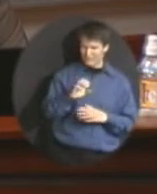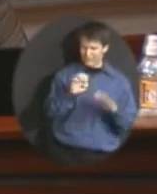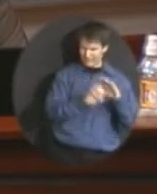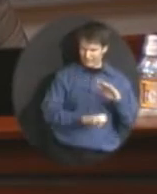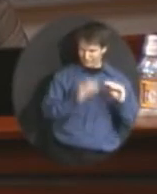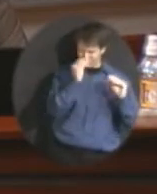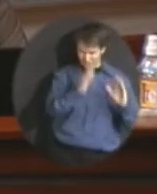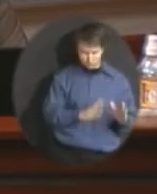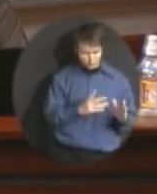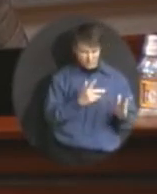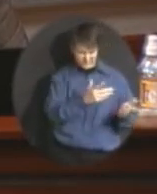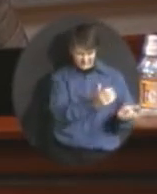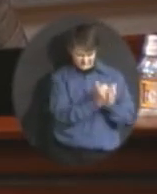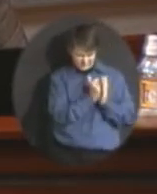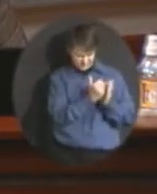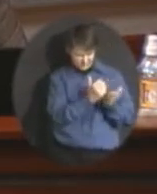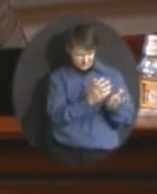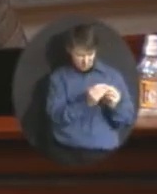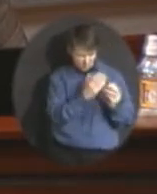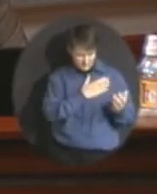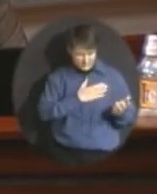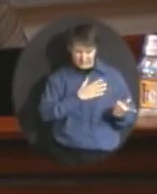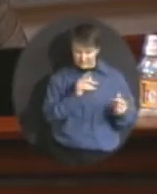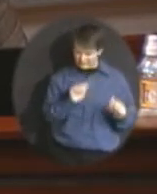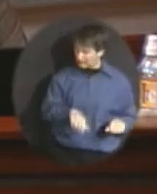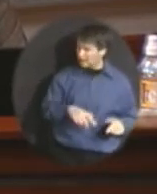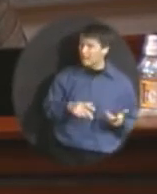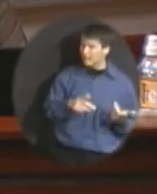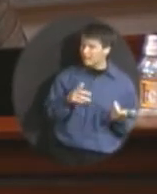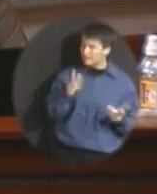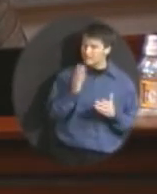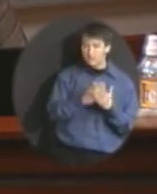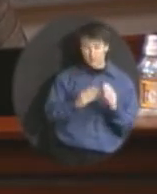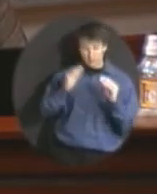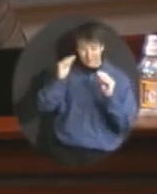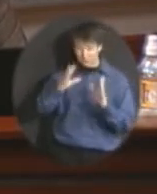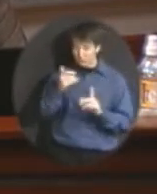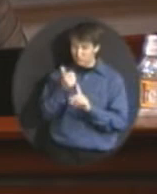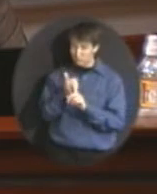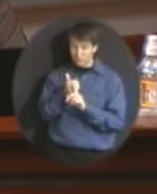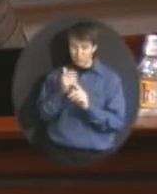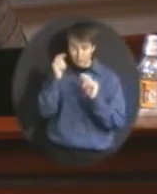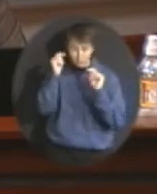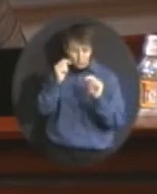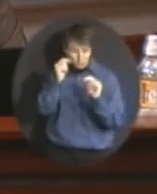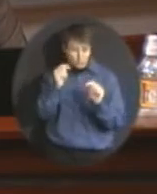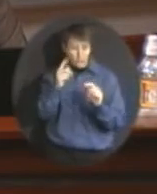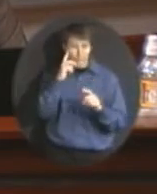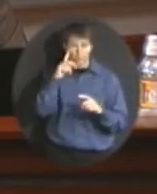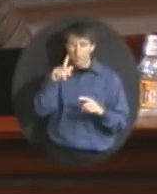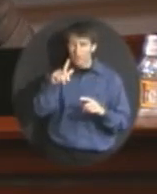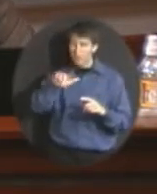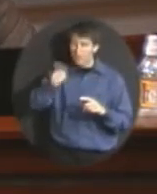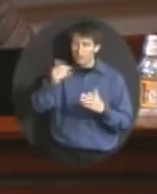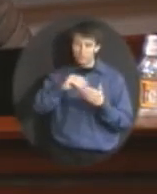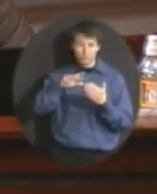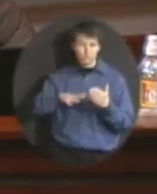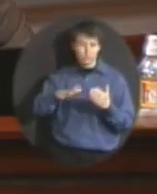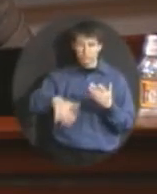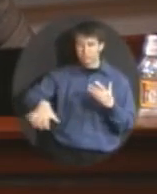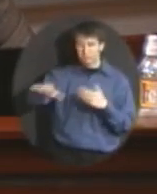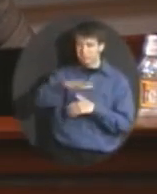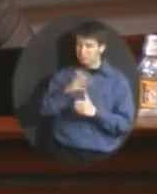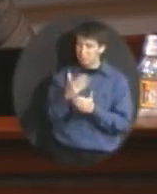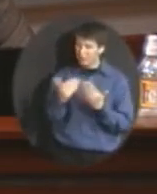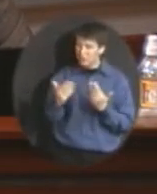additional help. Or in the case of some teachers, we have some teachers that just do some tutoring of off-grade students, wherever that might be. This